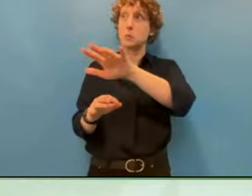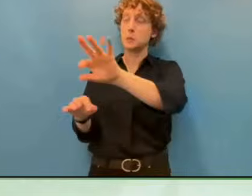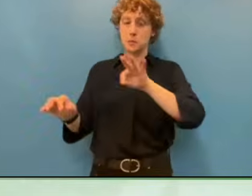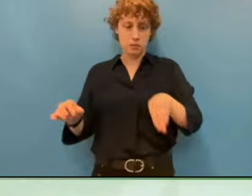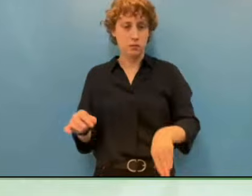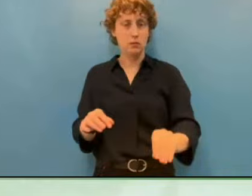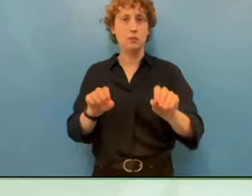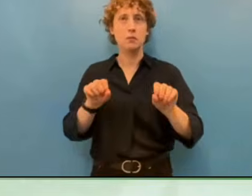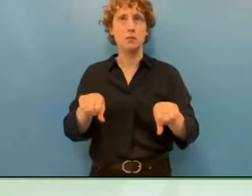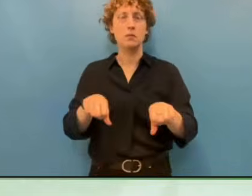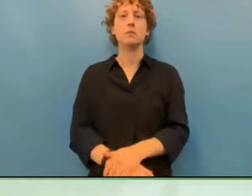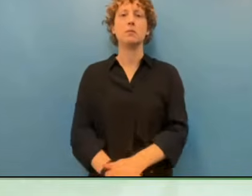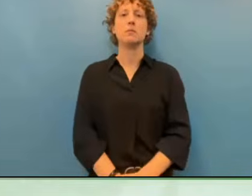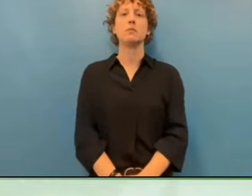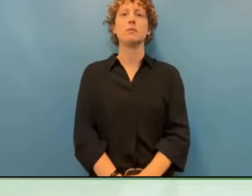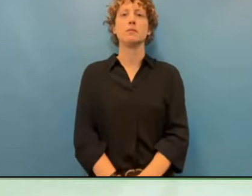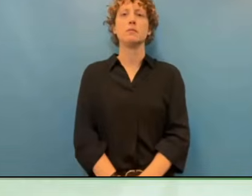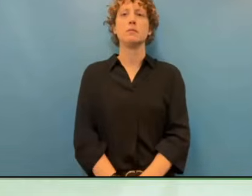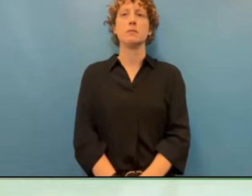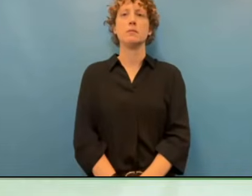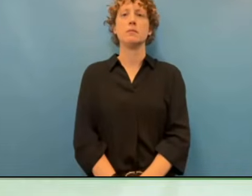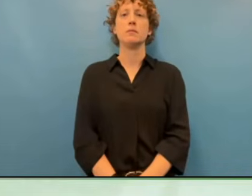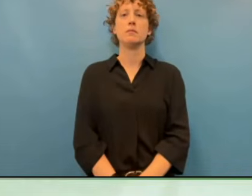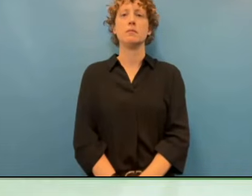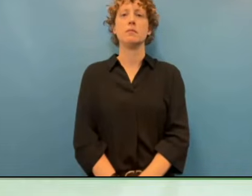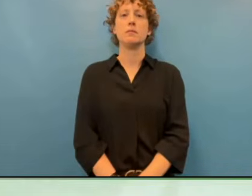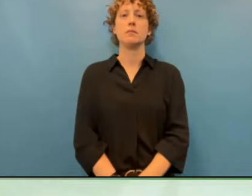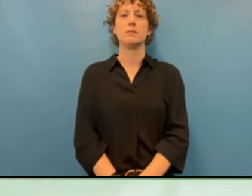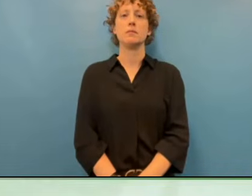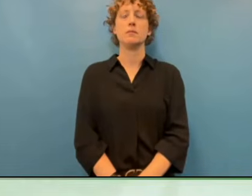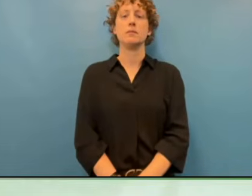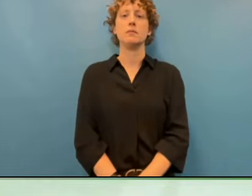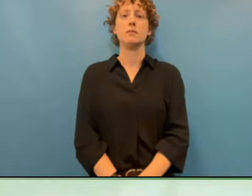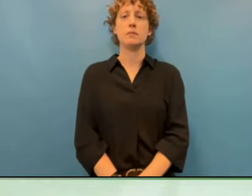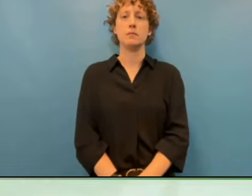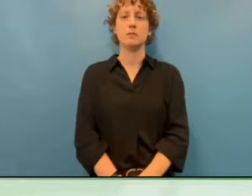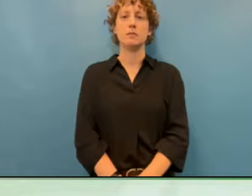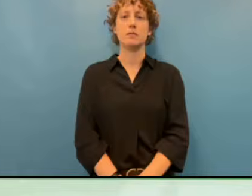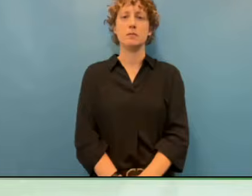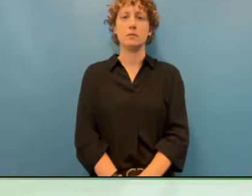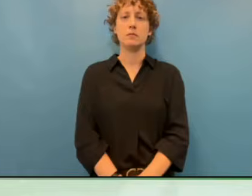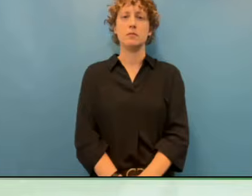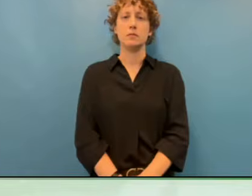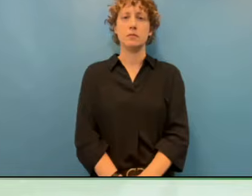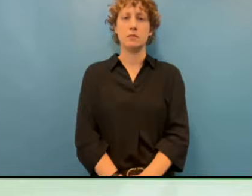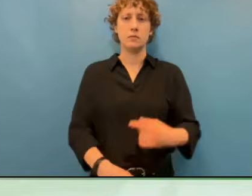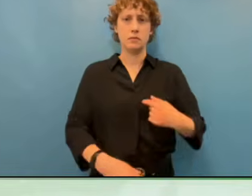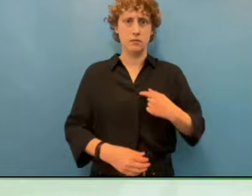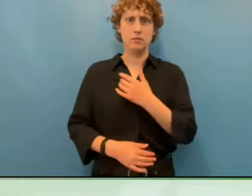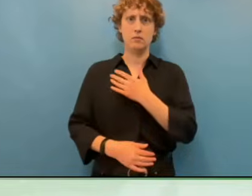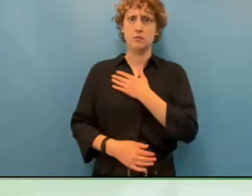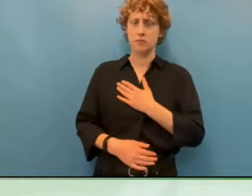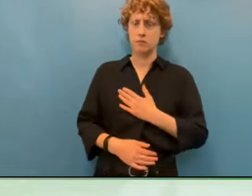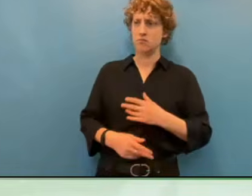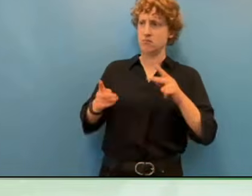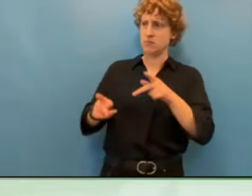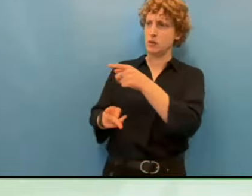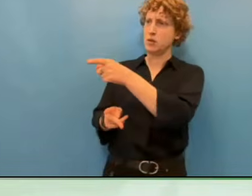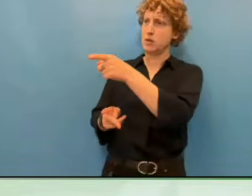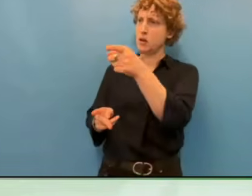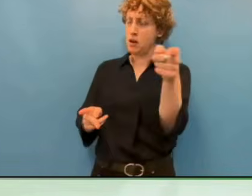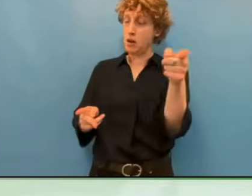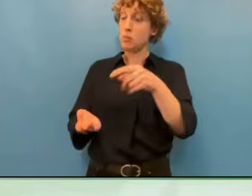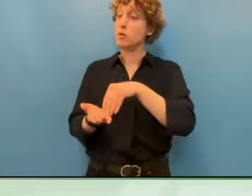definitely willing to give the citizens the ability to pay with something which is legal tender, which is accepted by every